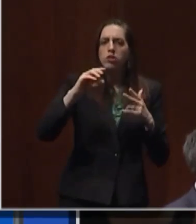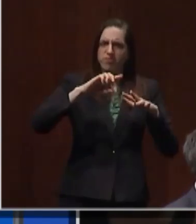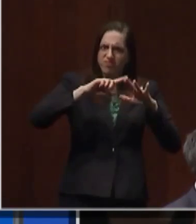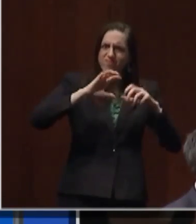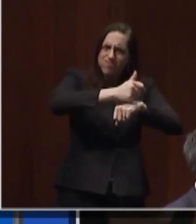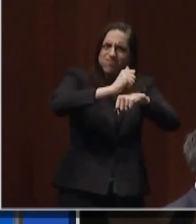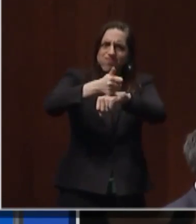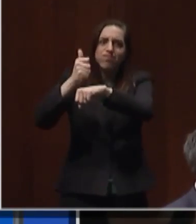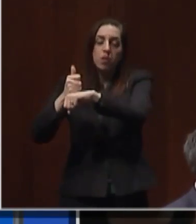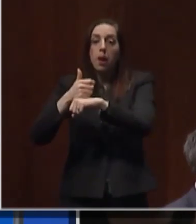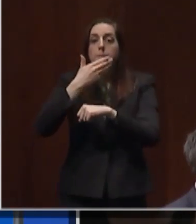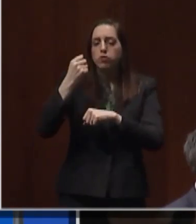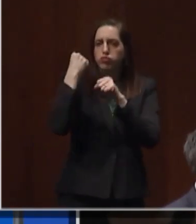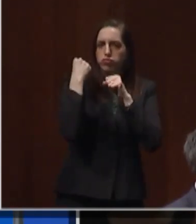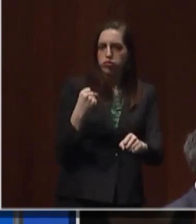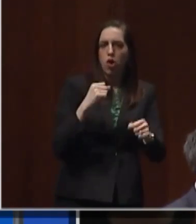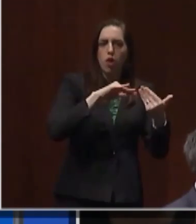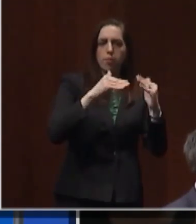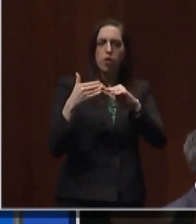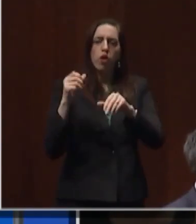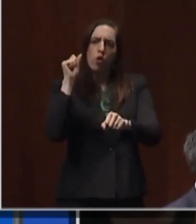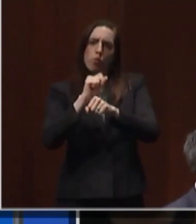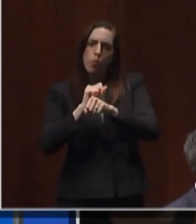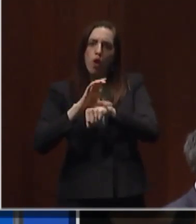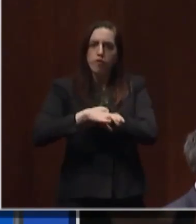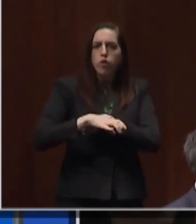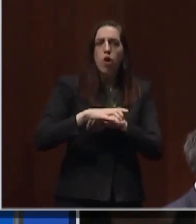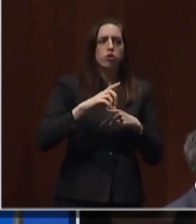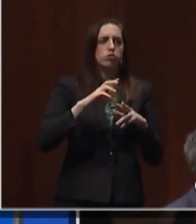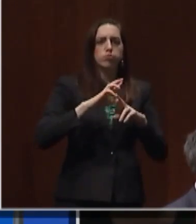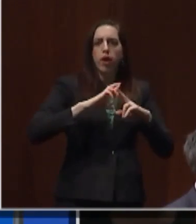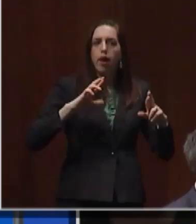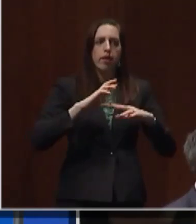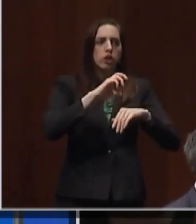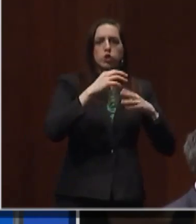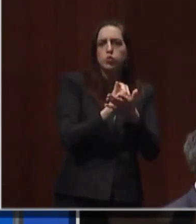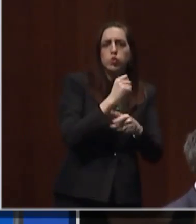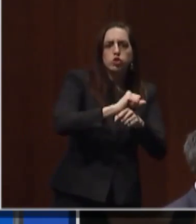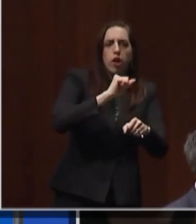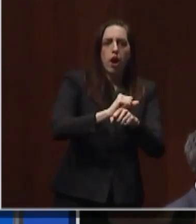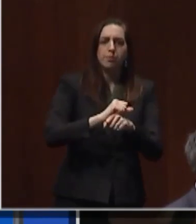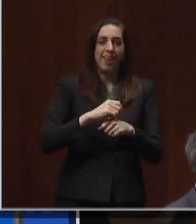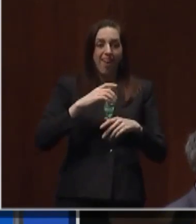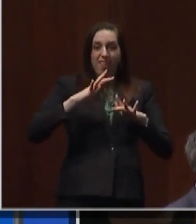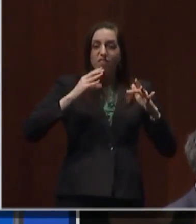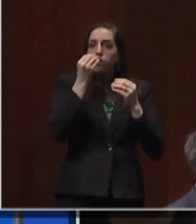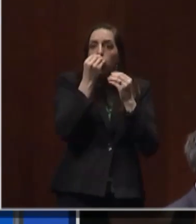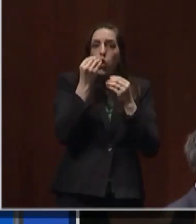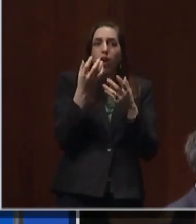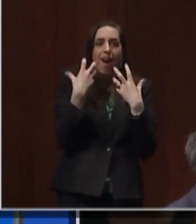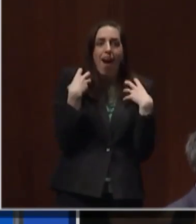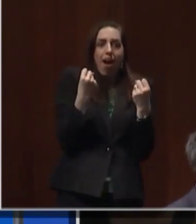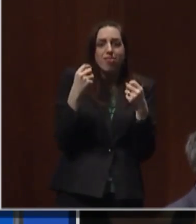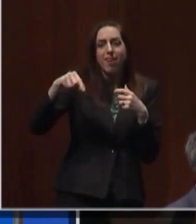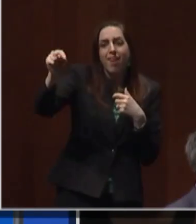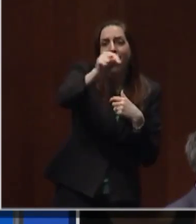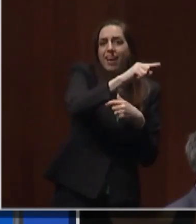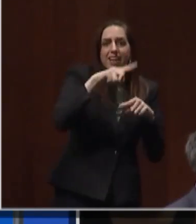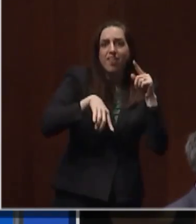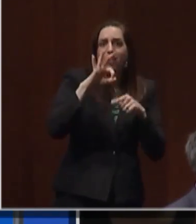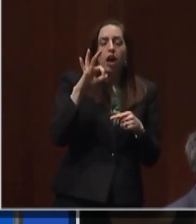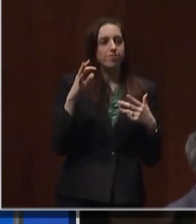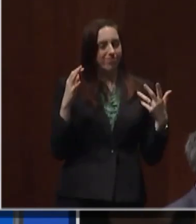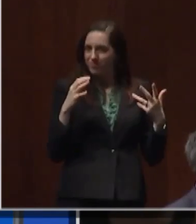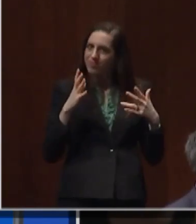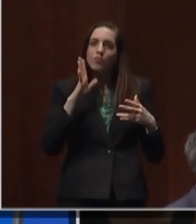communities where there's retail development, workforce, and affordable housing, the elimination of food deserts, illegal dumping, and abandoned properties, and